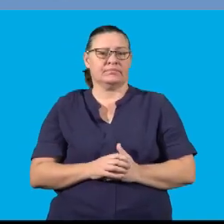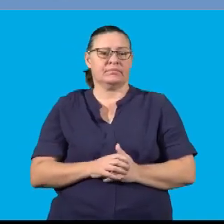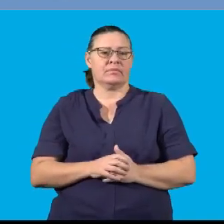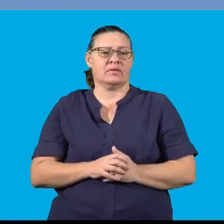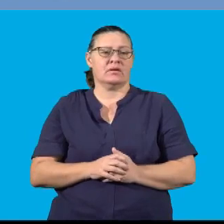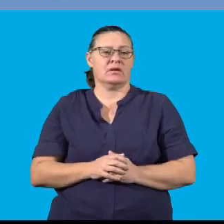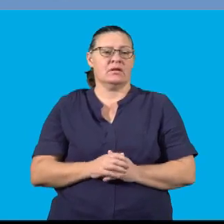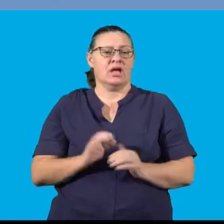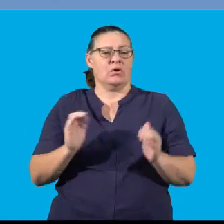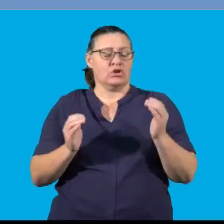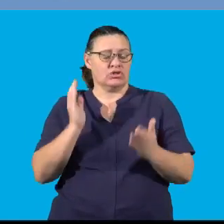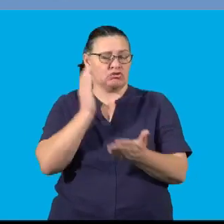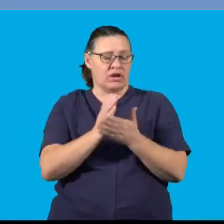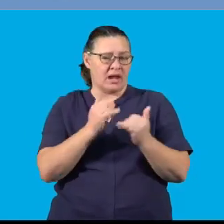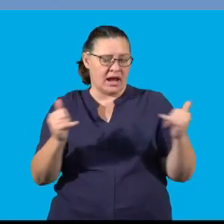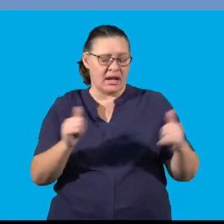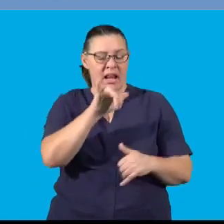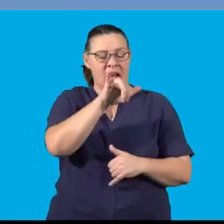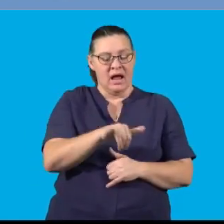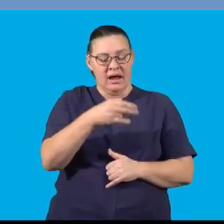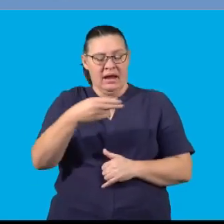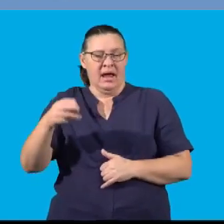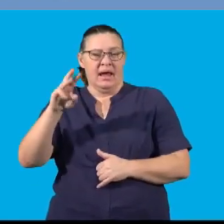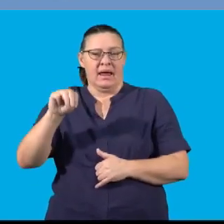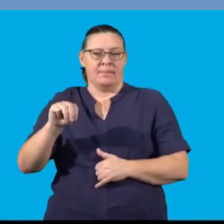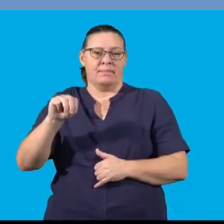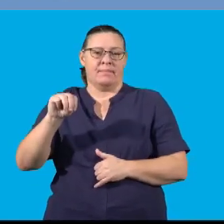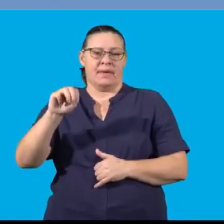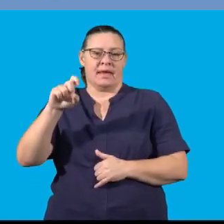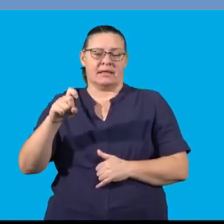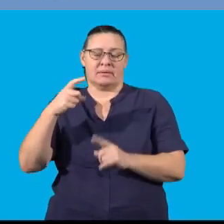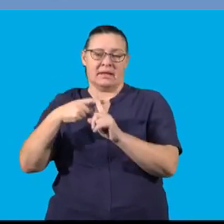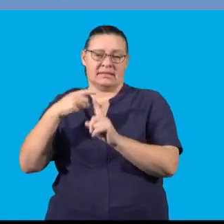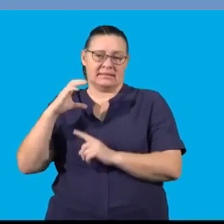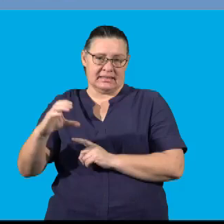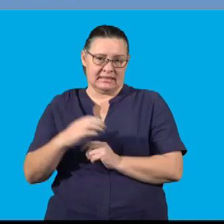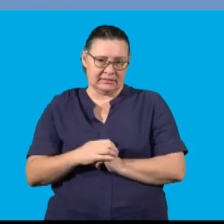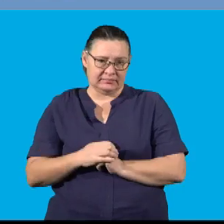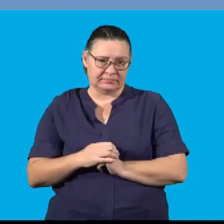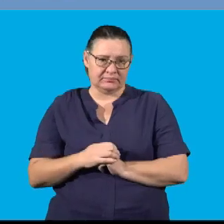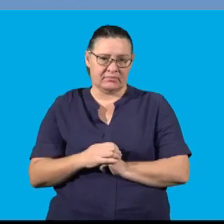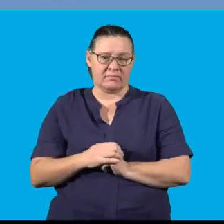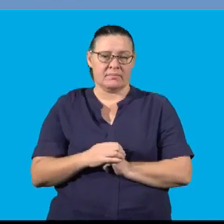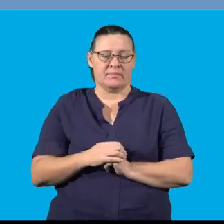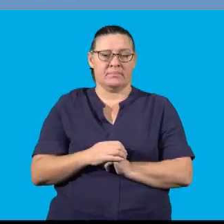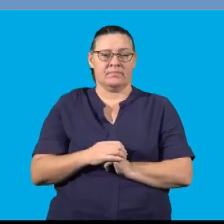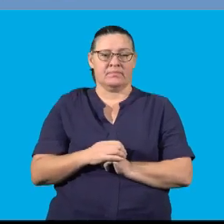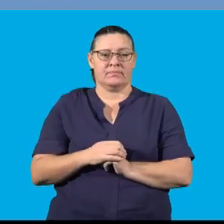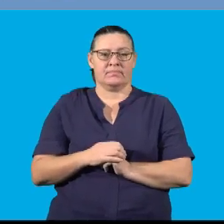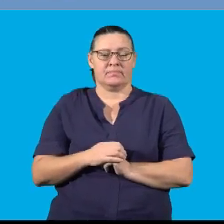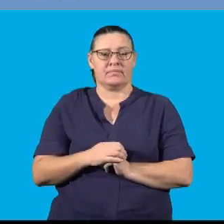gradient. Equation of a straight line is given by y is equal to mx plus c, where m is the gradient and c is the